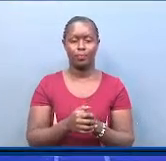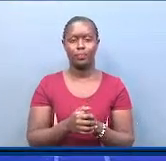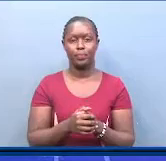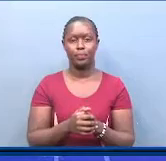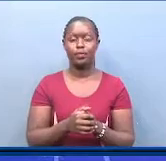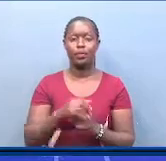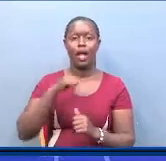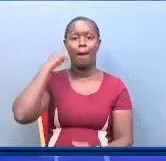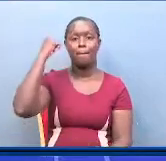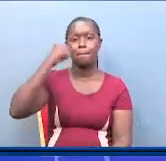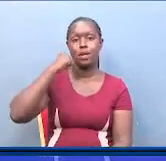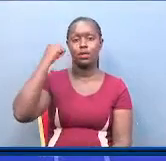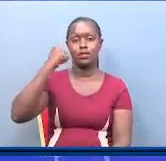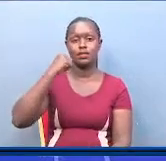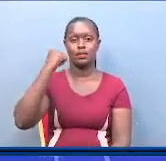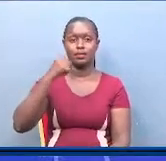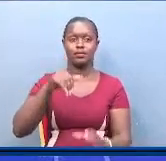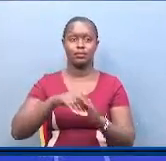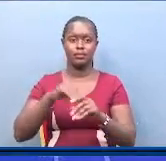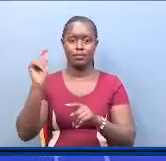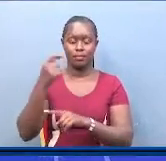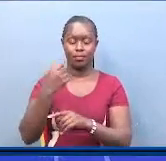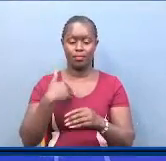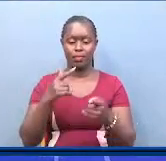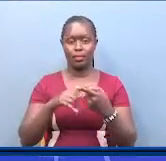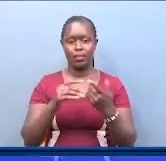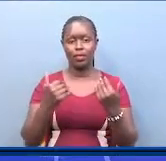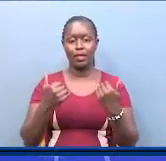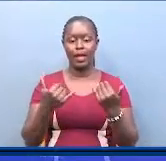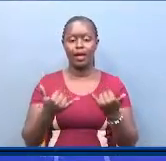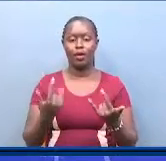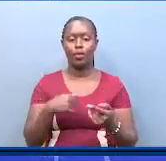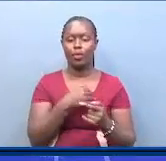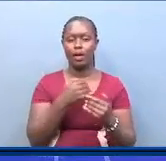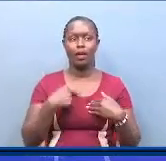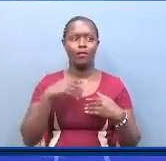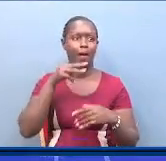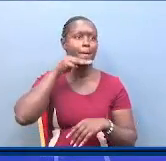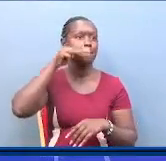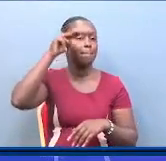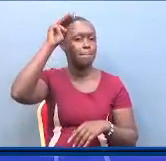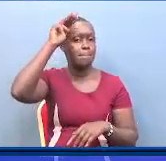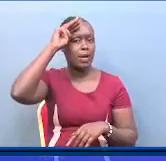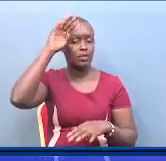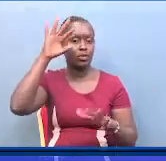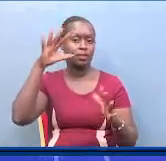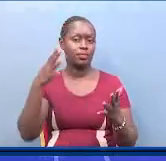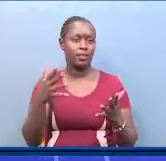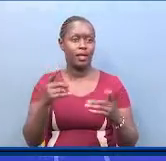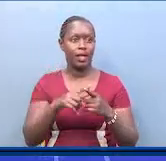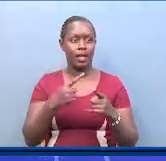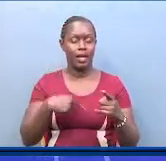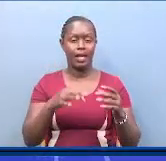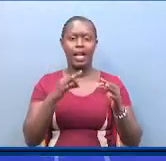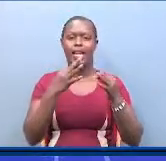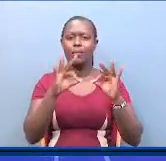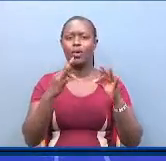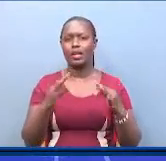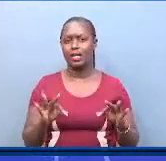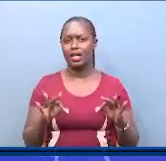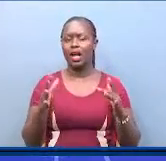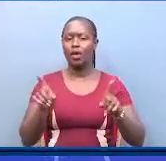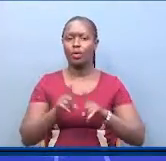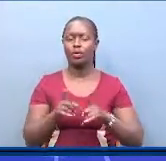our politics in our in Kenya has not we have not matured in democratically, and